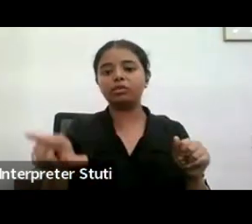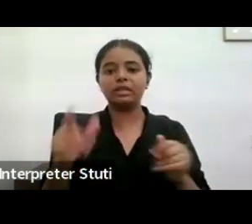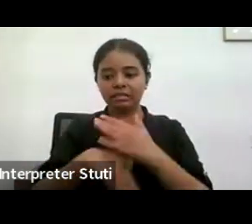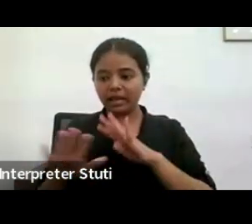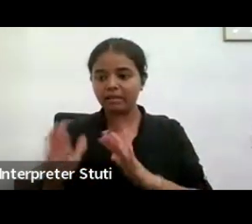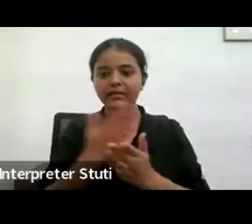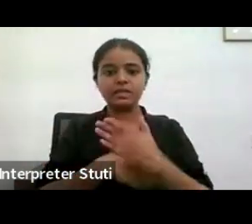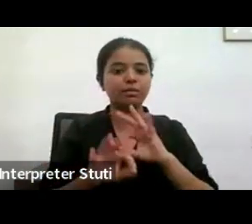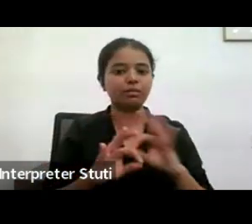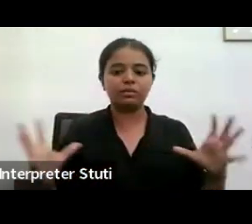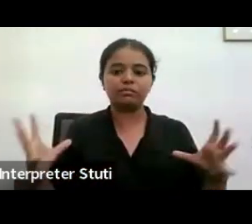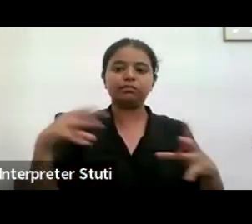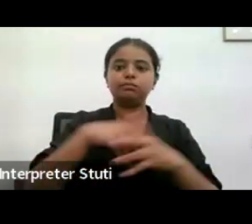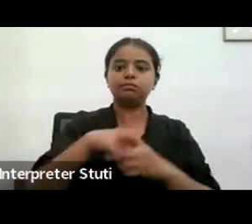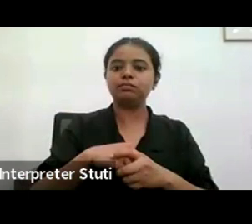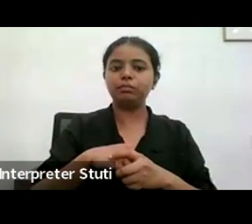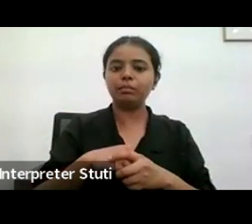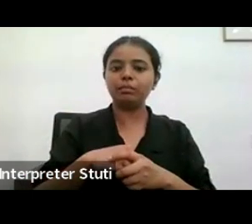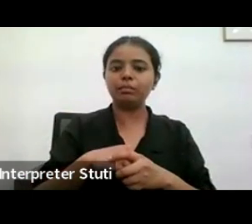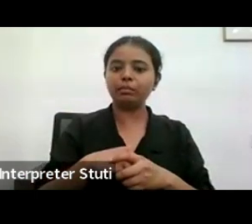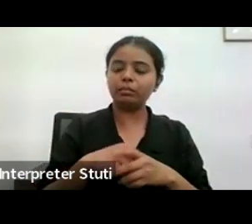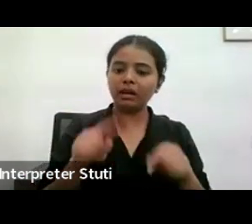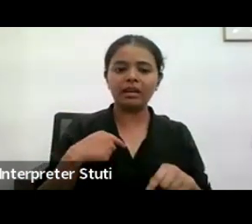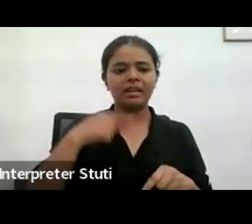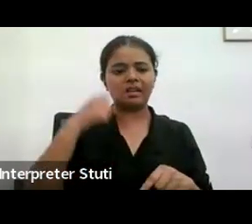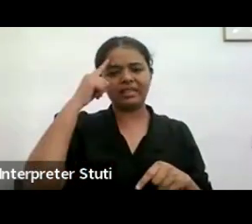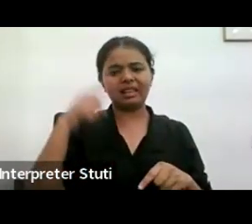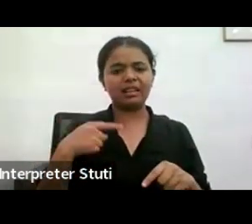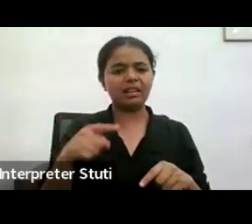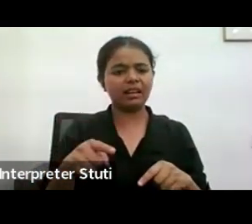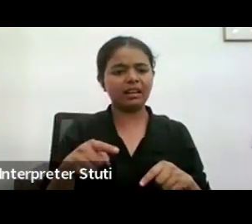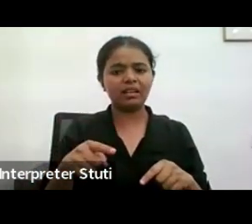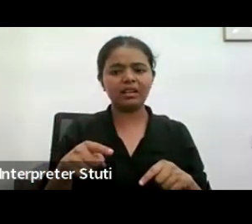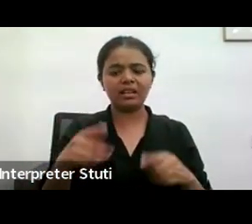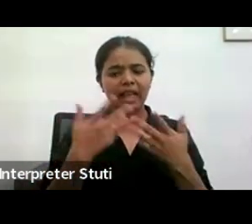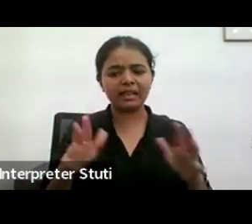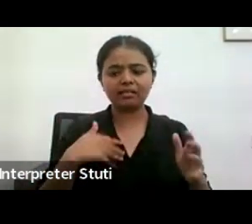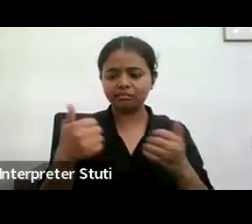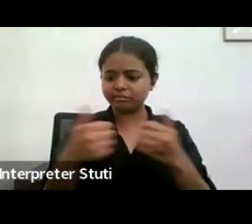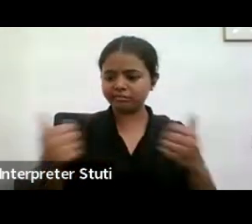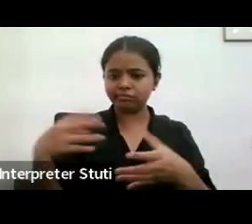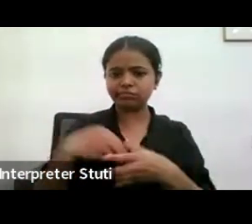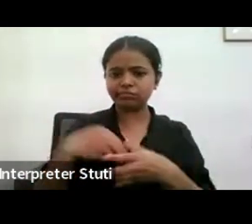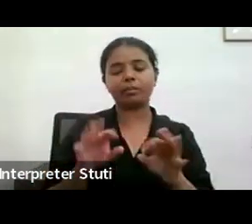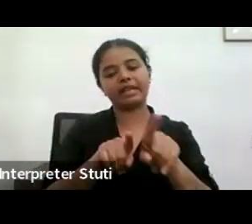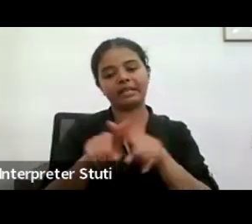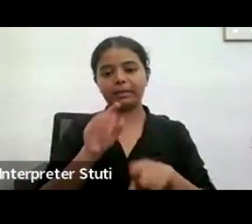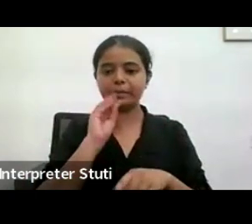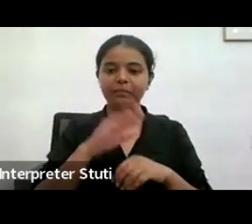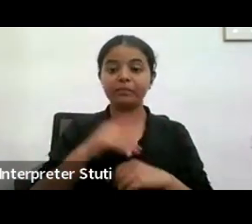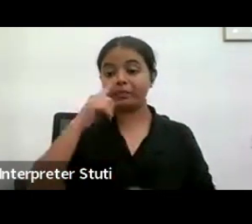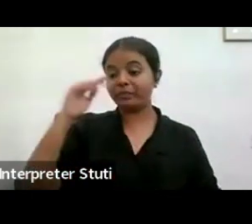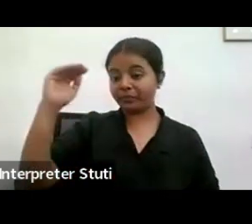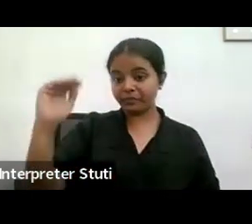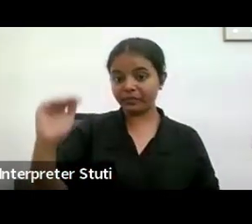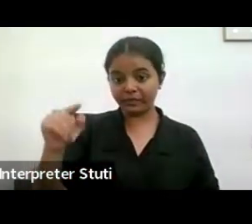divisions that we have in society. So we cannot make care plans without considering this. For example, if there's a girl and a